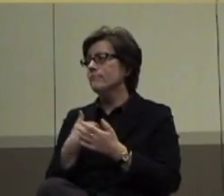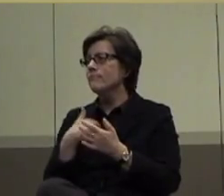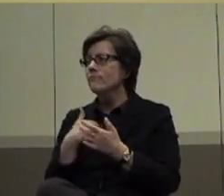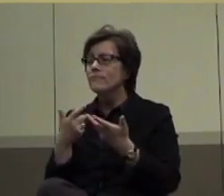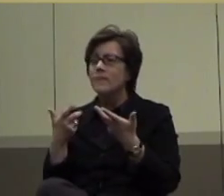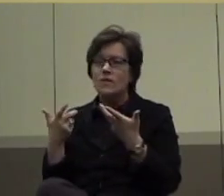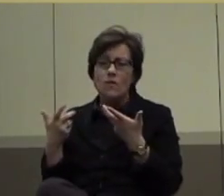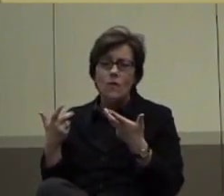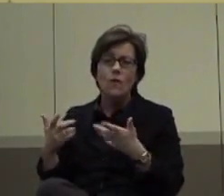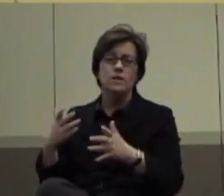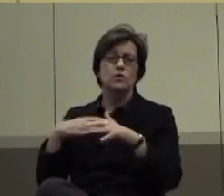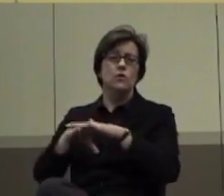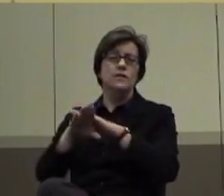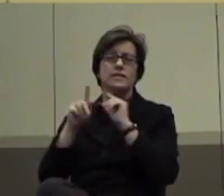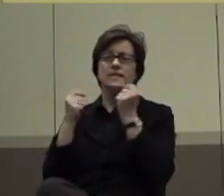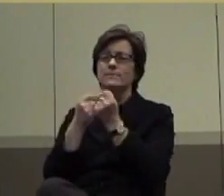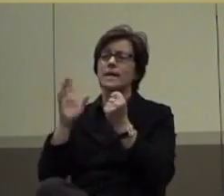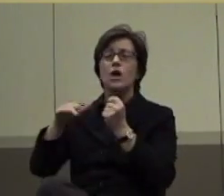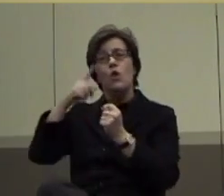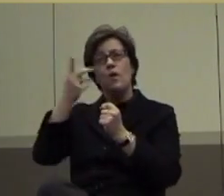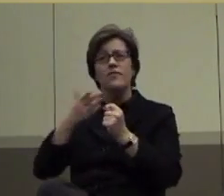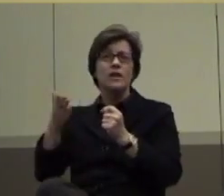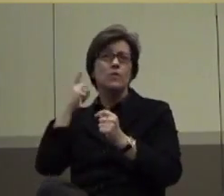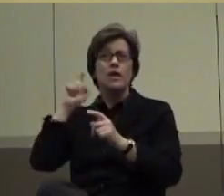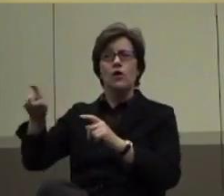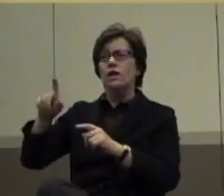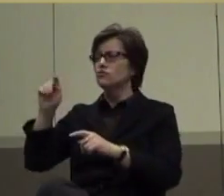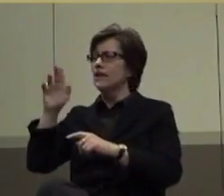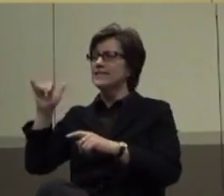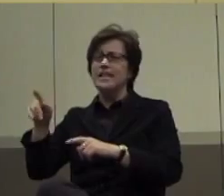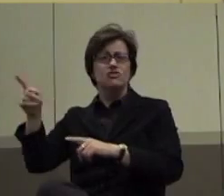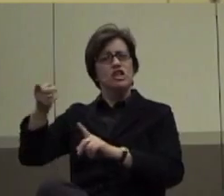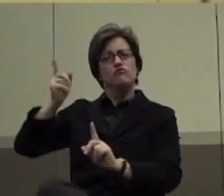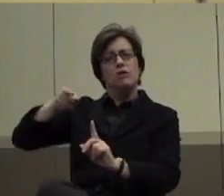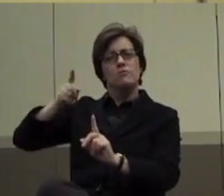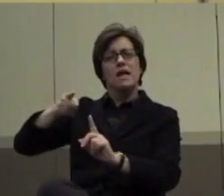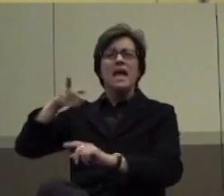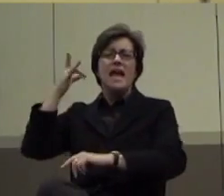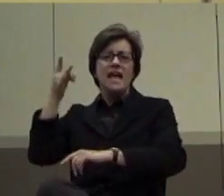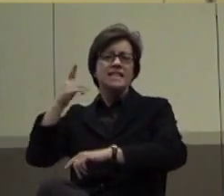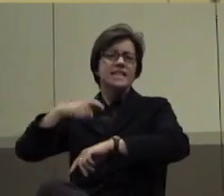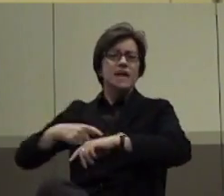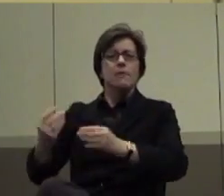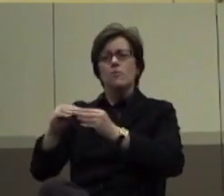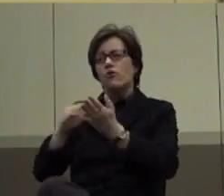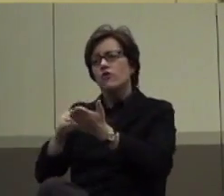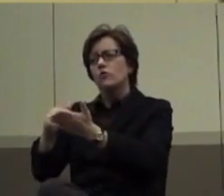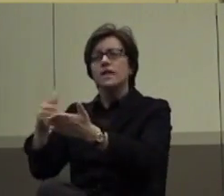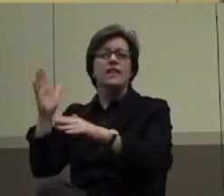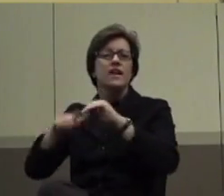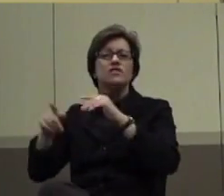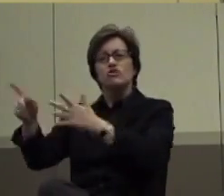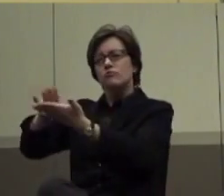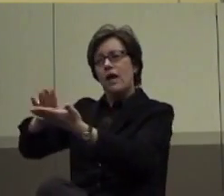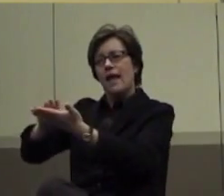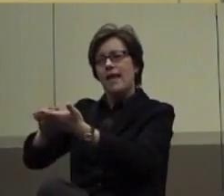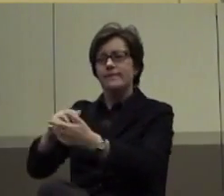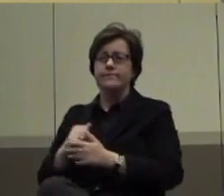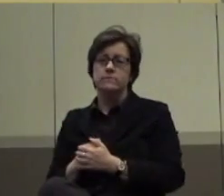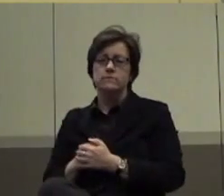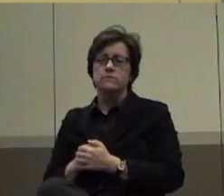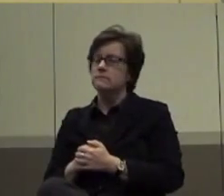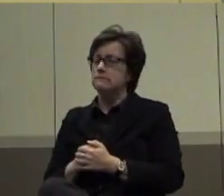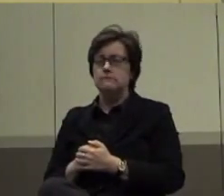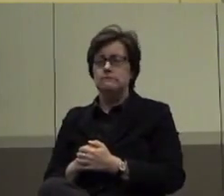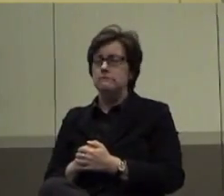say in the team, well, one of the things we noticed was that Tracy reprimands about 18 times more frequently than she praises,